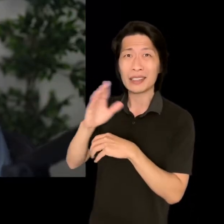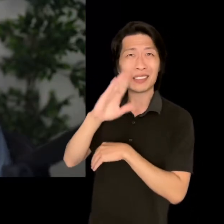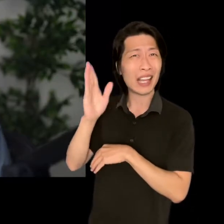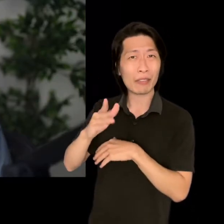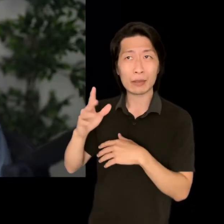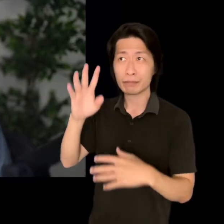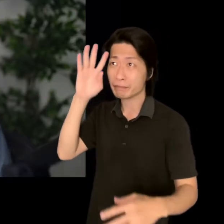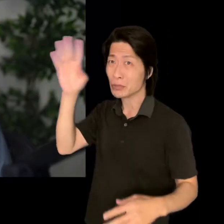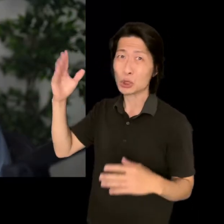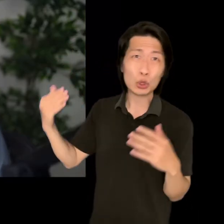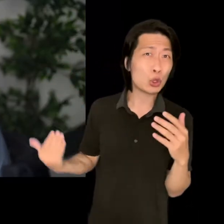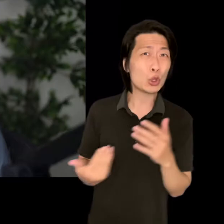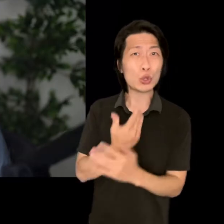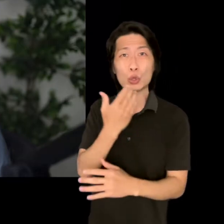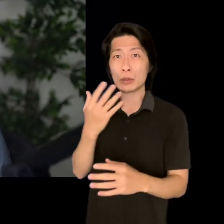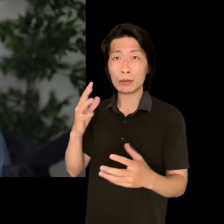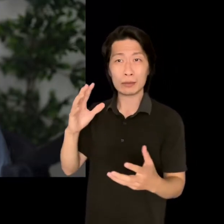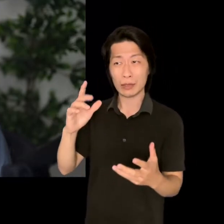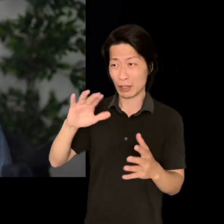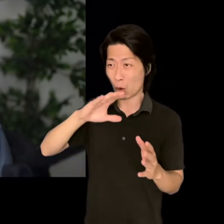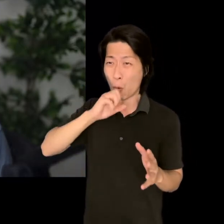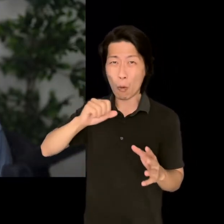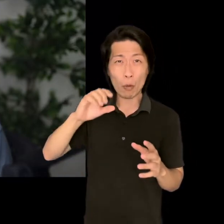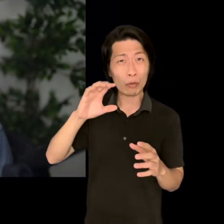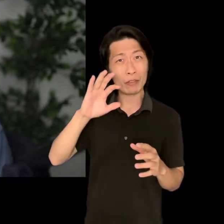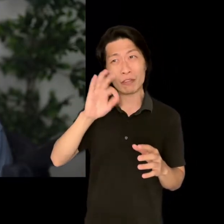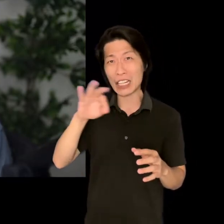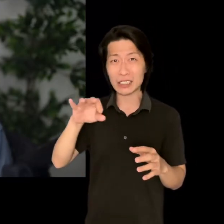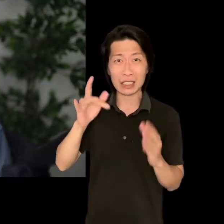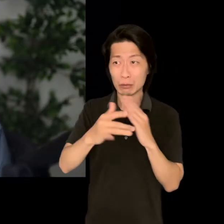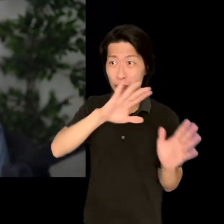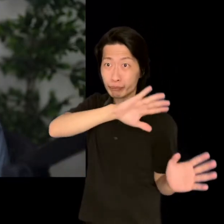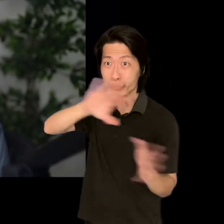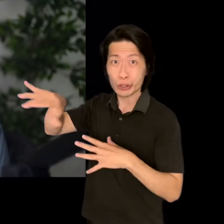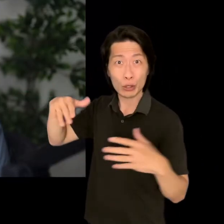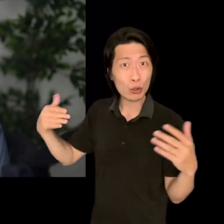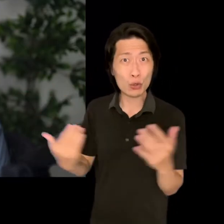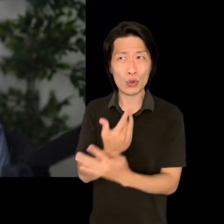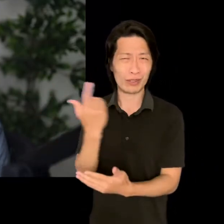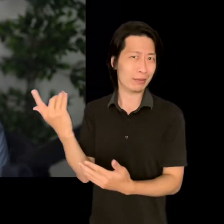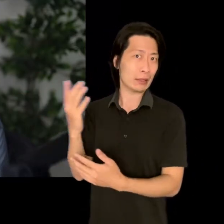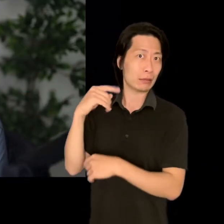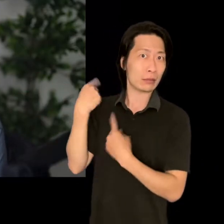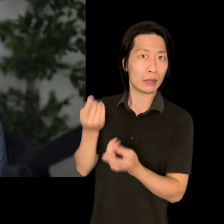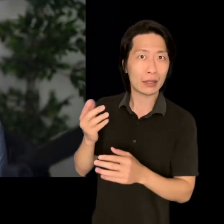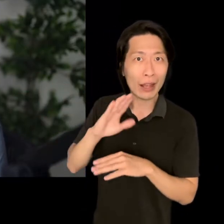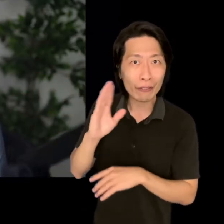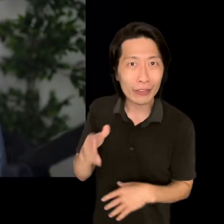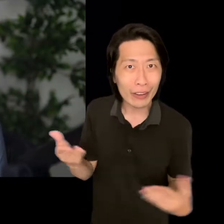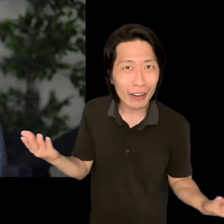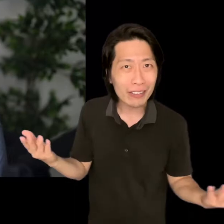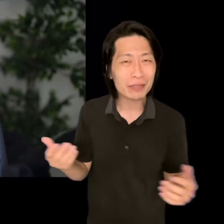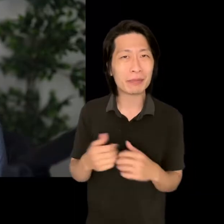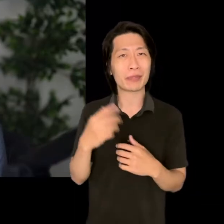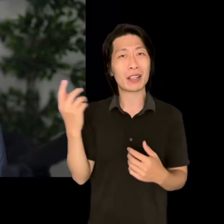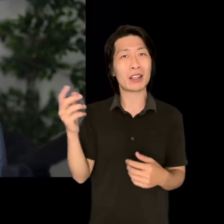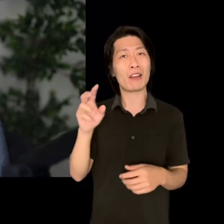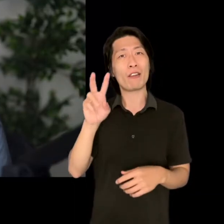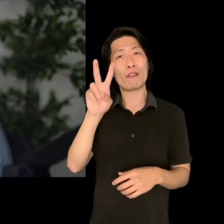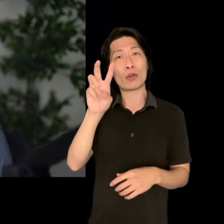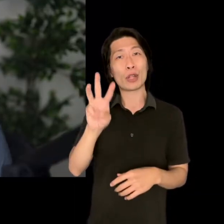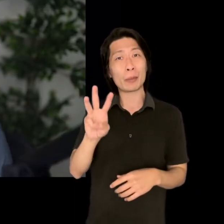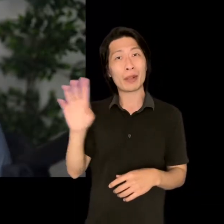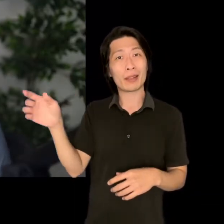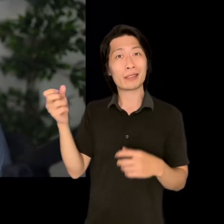a disruptor or an innovator in any means? And I think that's kind of the problem at its core. Another issue is that Volkswagen gets